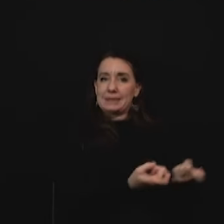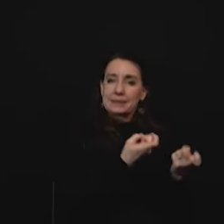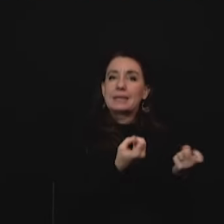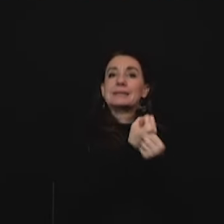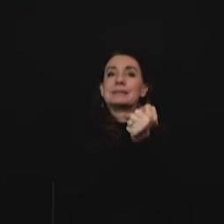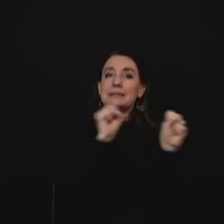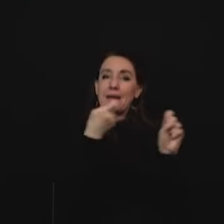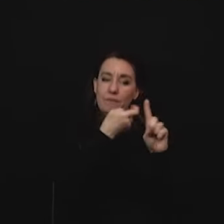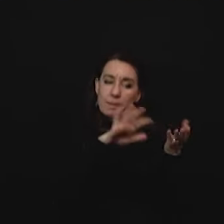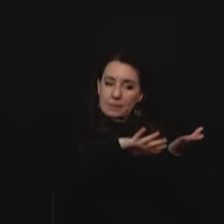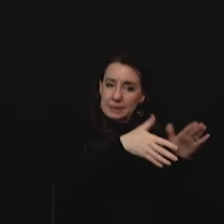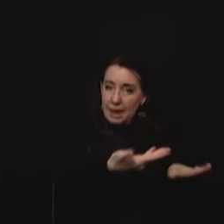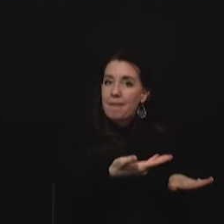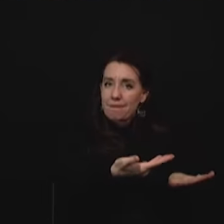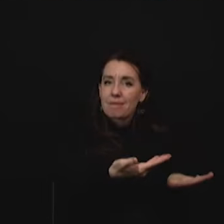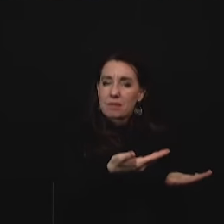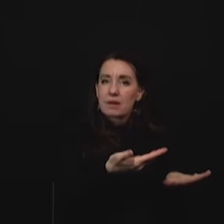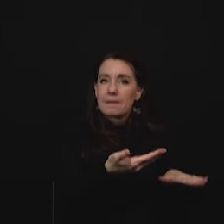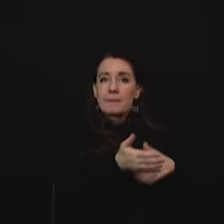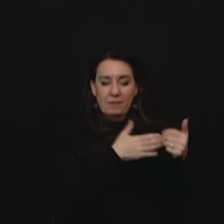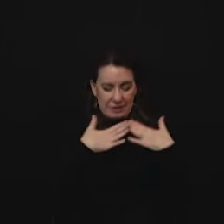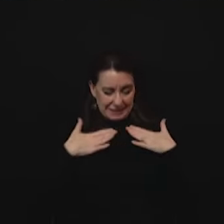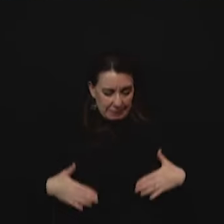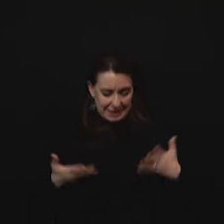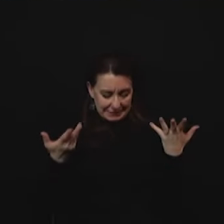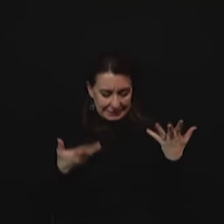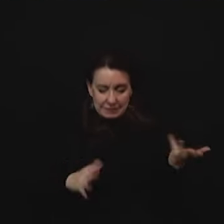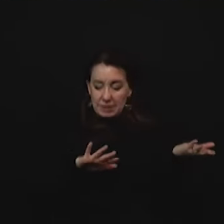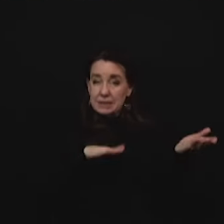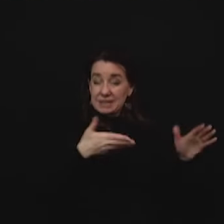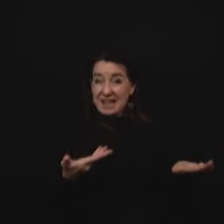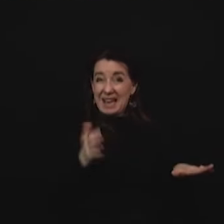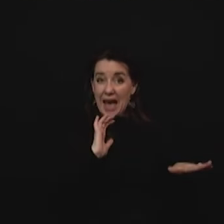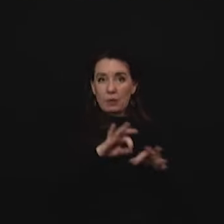from death. That even though these bodies might die,